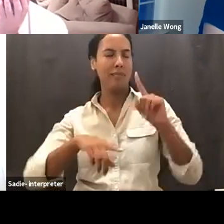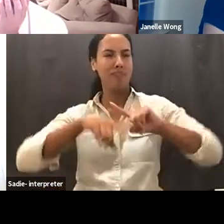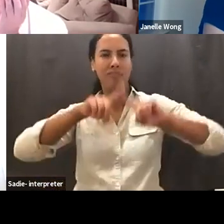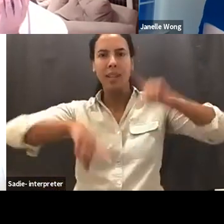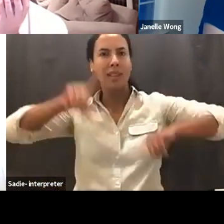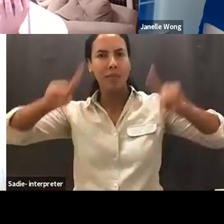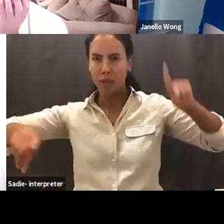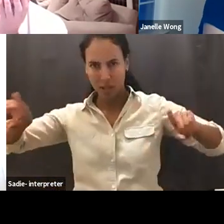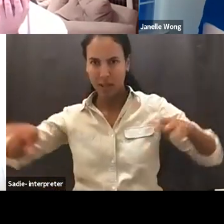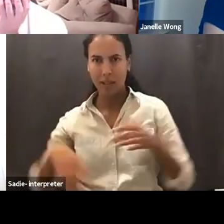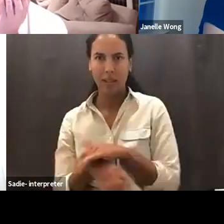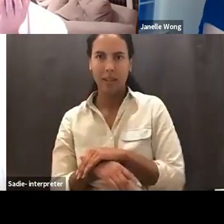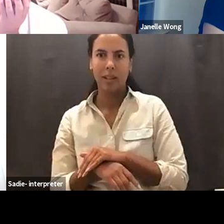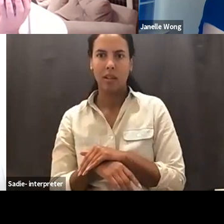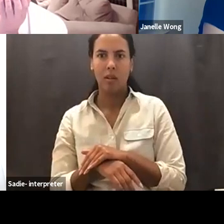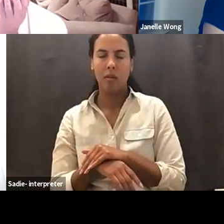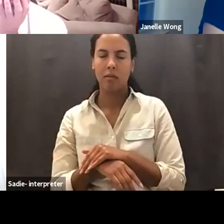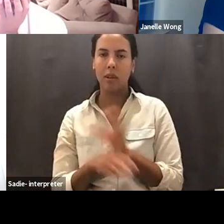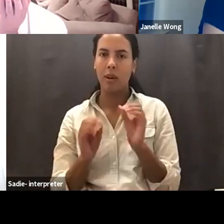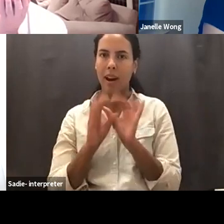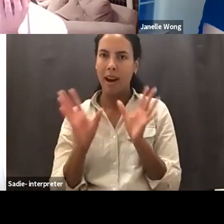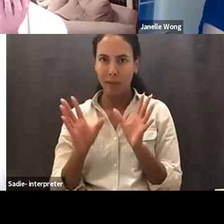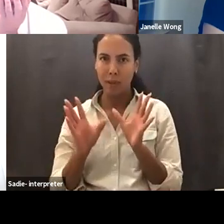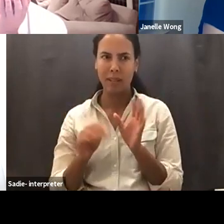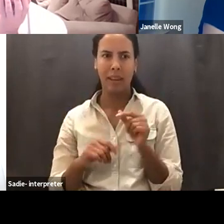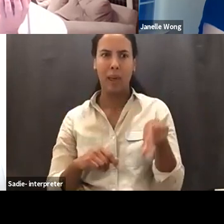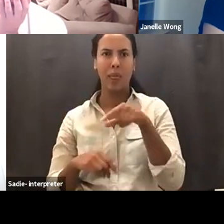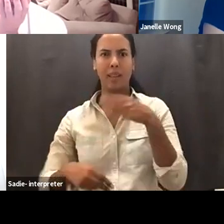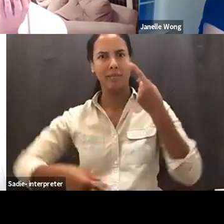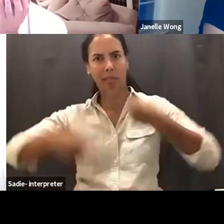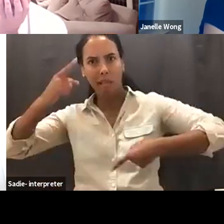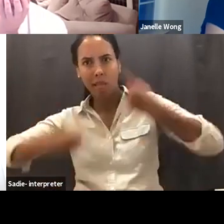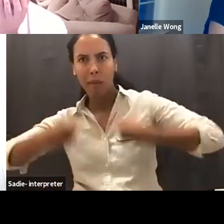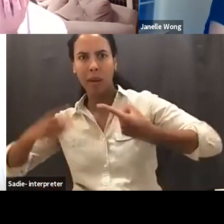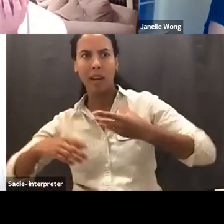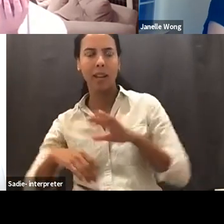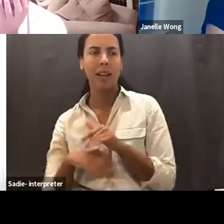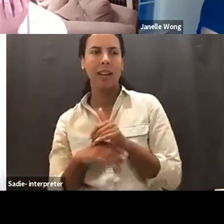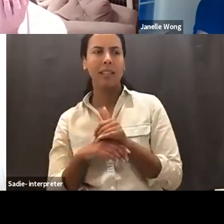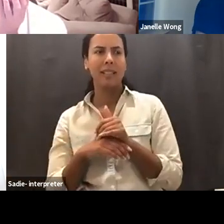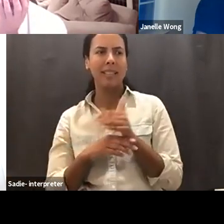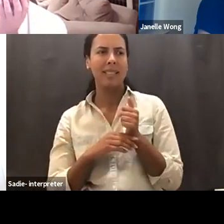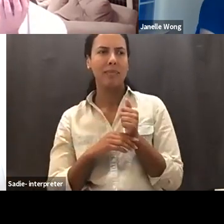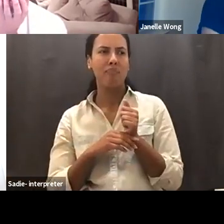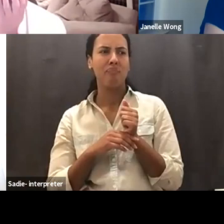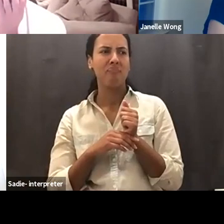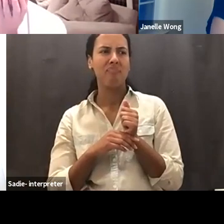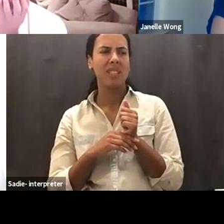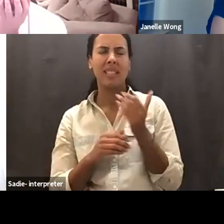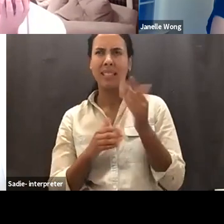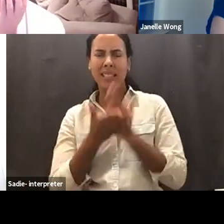everyone's voice is obviously being heard in these debates. And so there's a very big gap between attitudes and action right